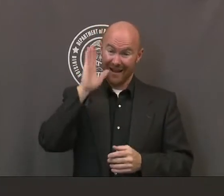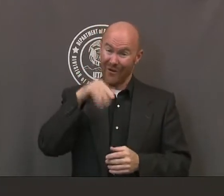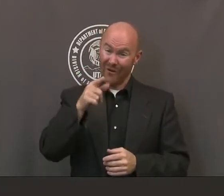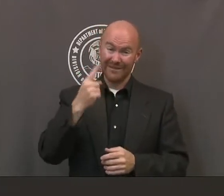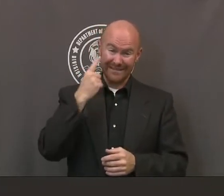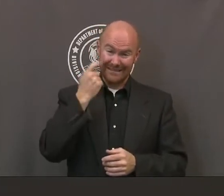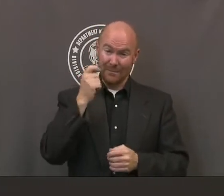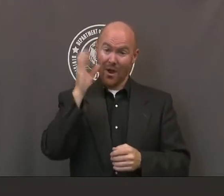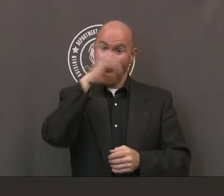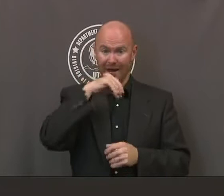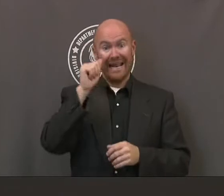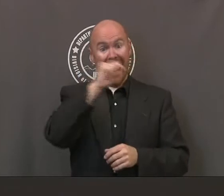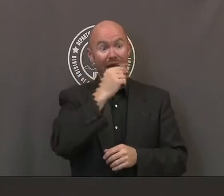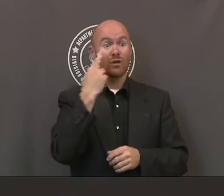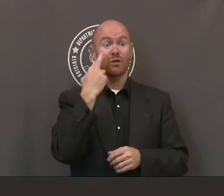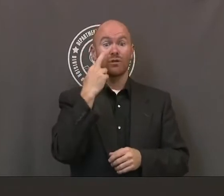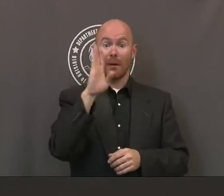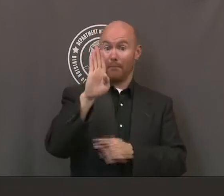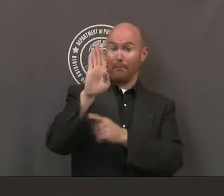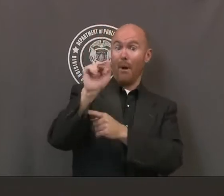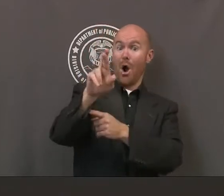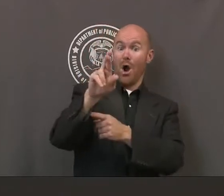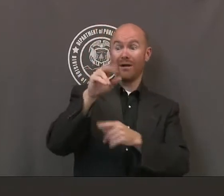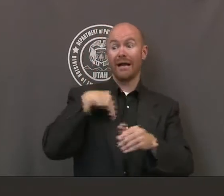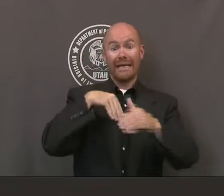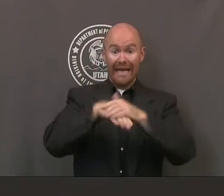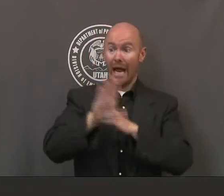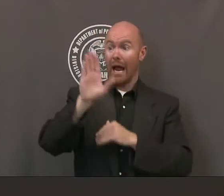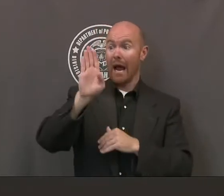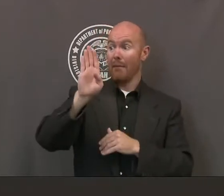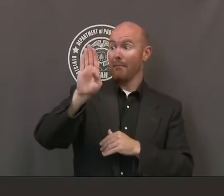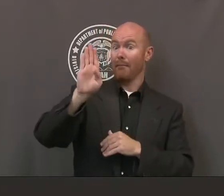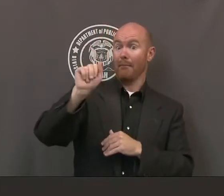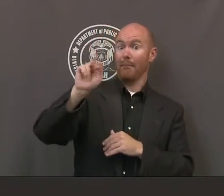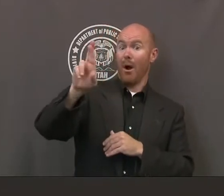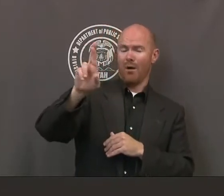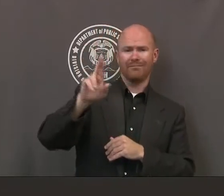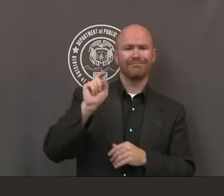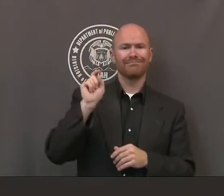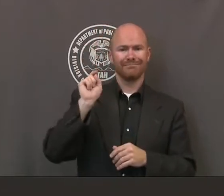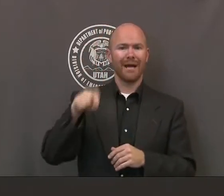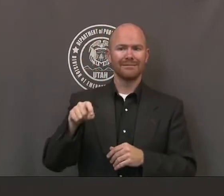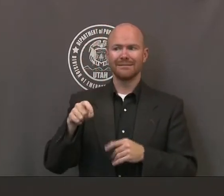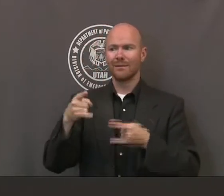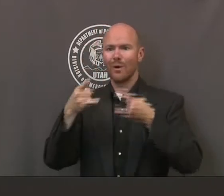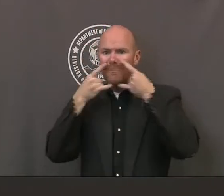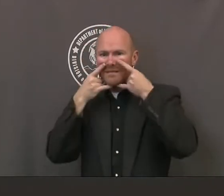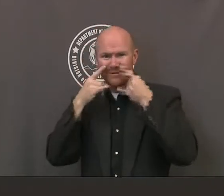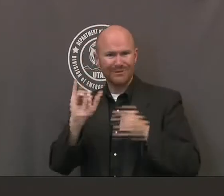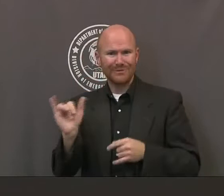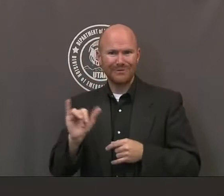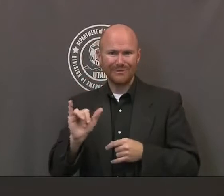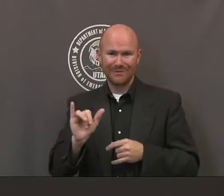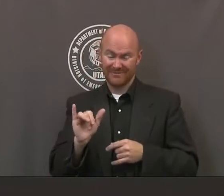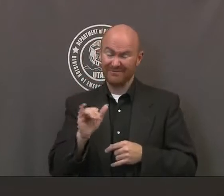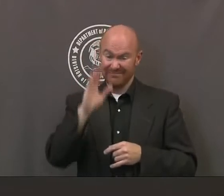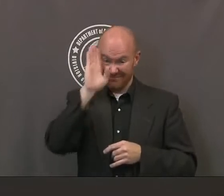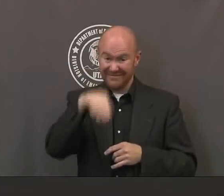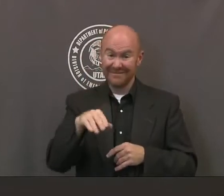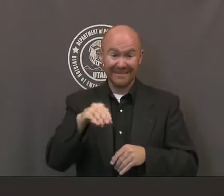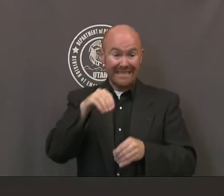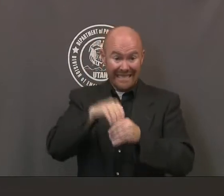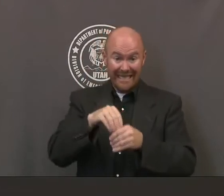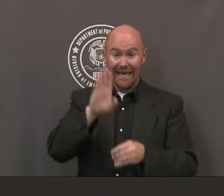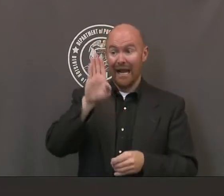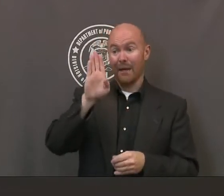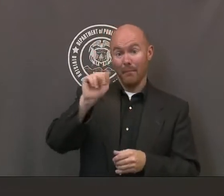little odd in a bar, but bars are nationally a problem. So we're asking even in bars that we make